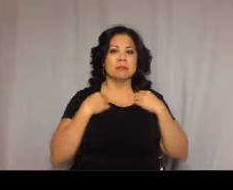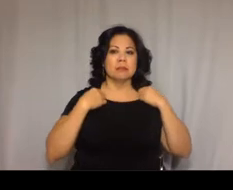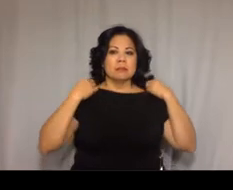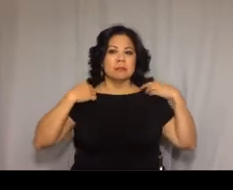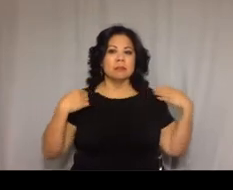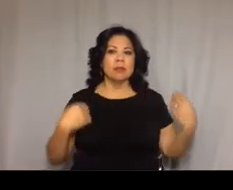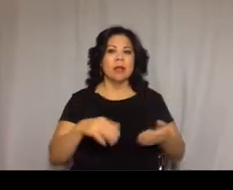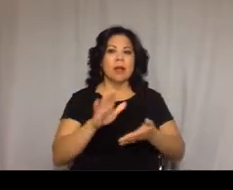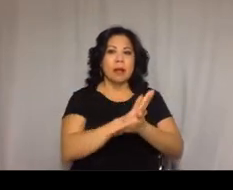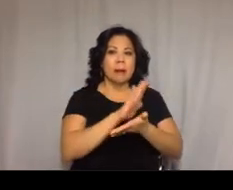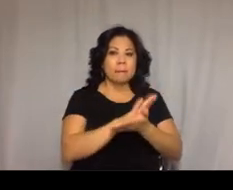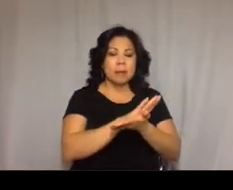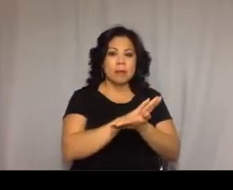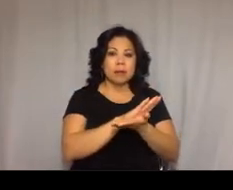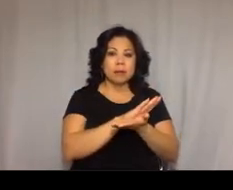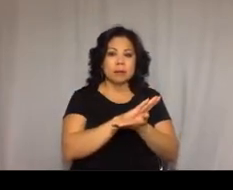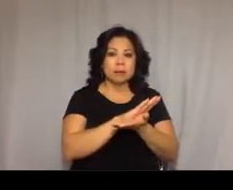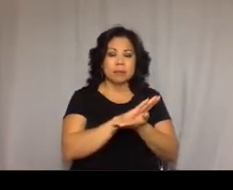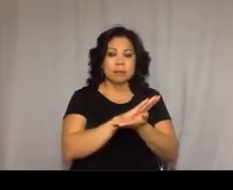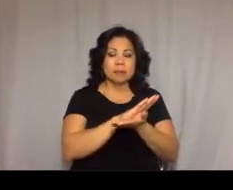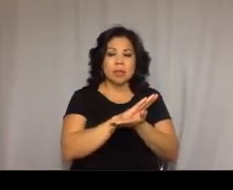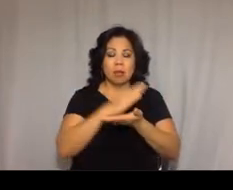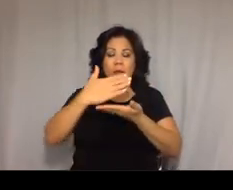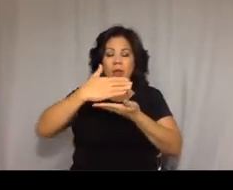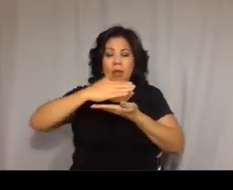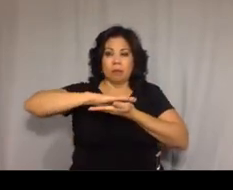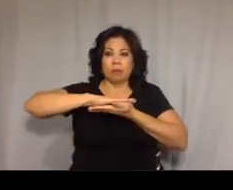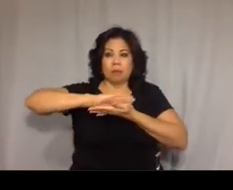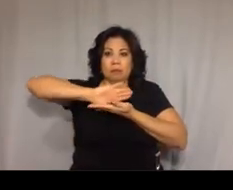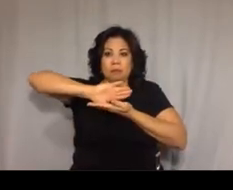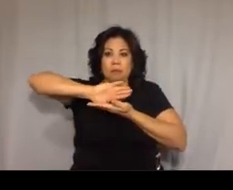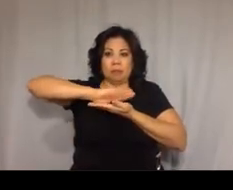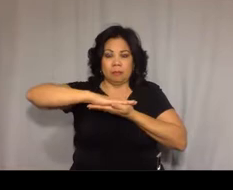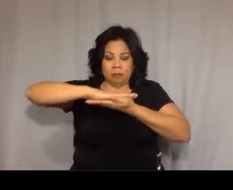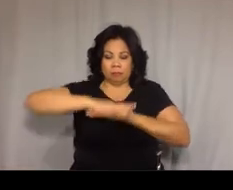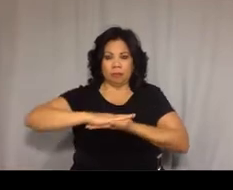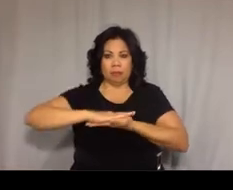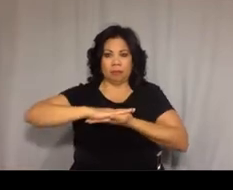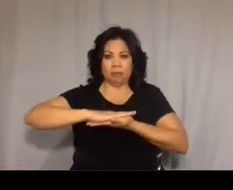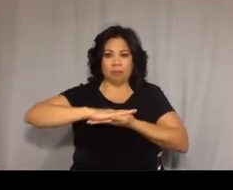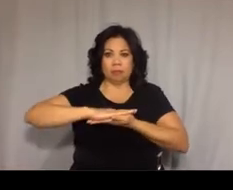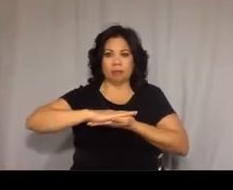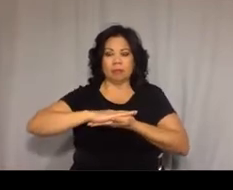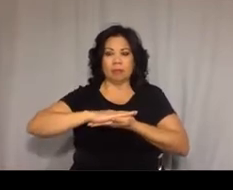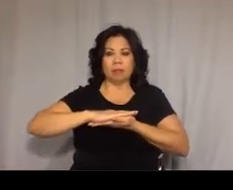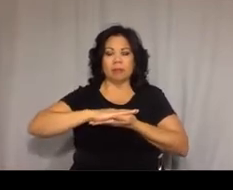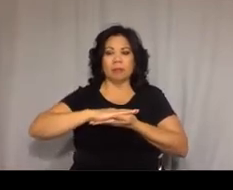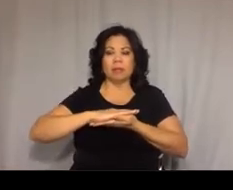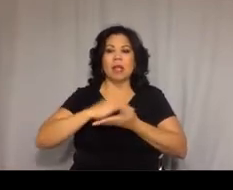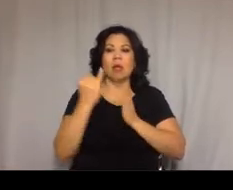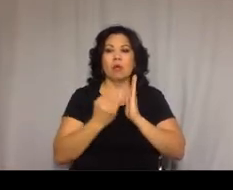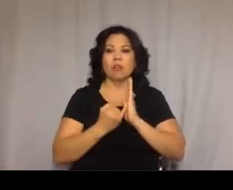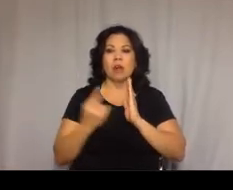paper, fold it so that the fold side is toward you, and we're going to start by making